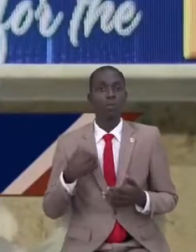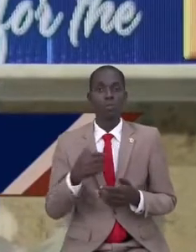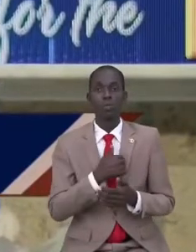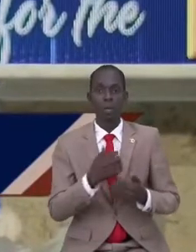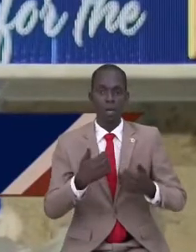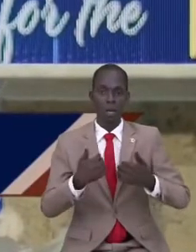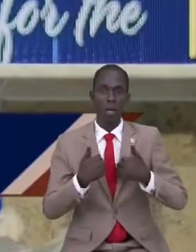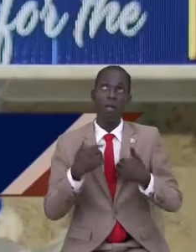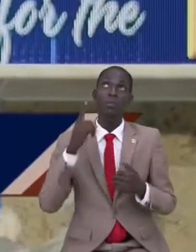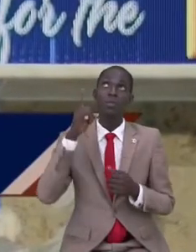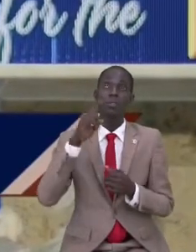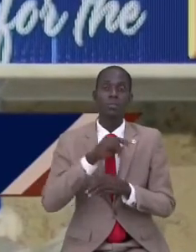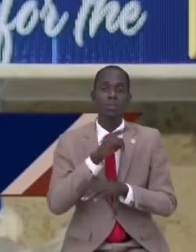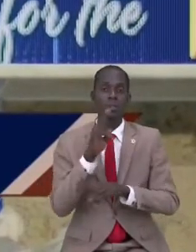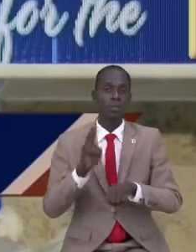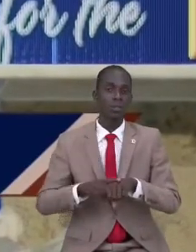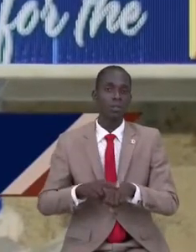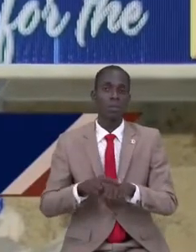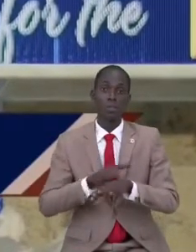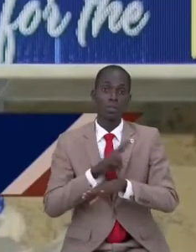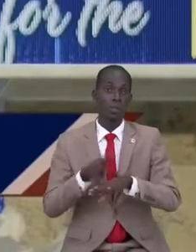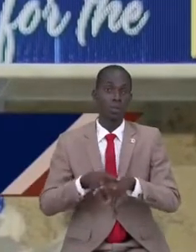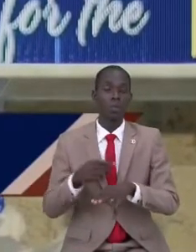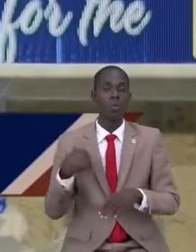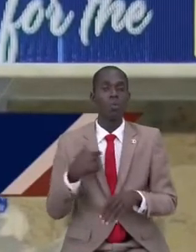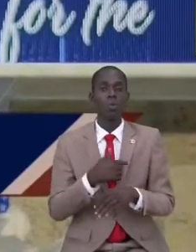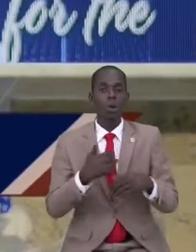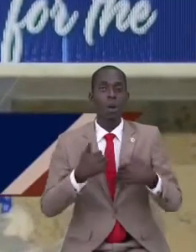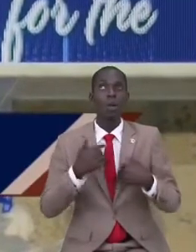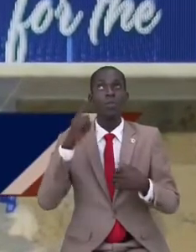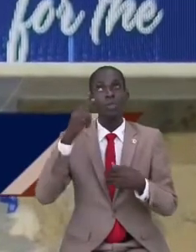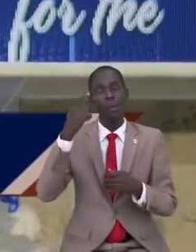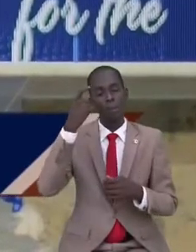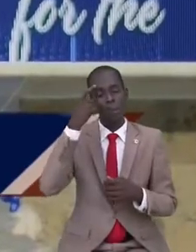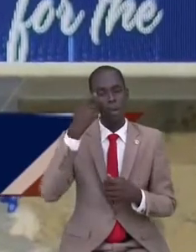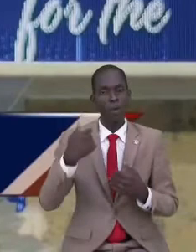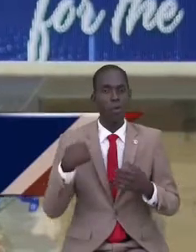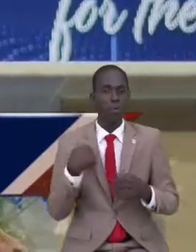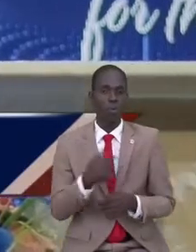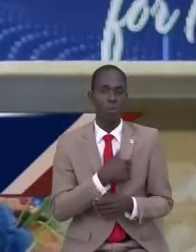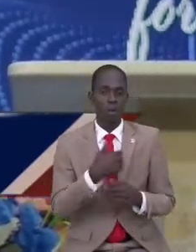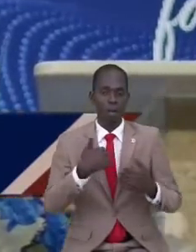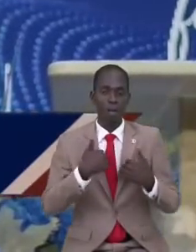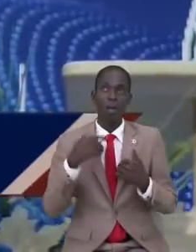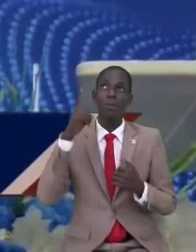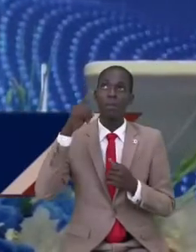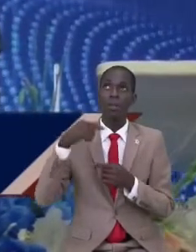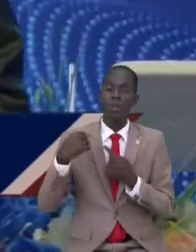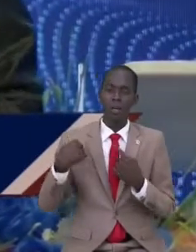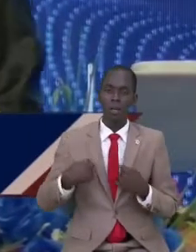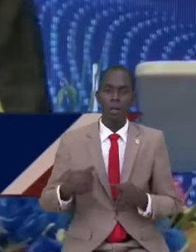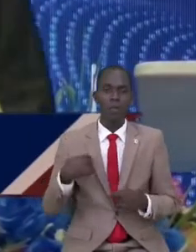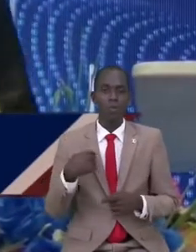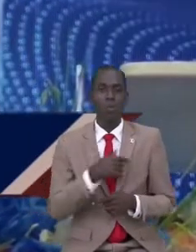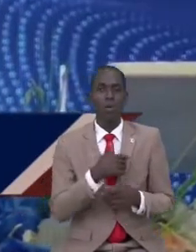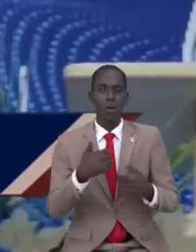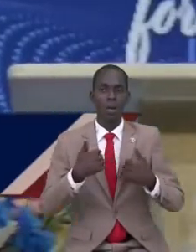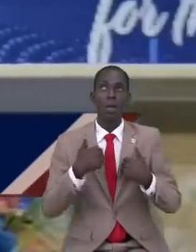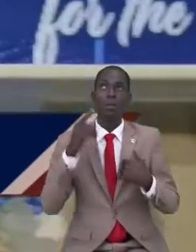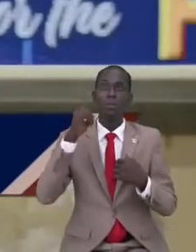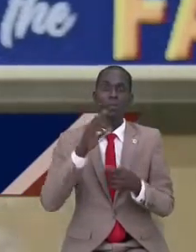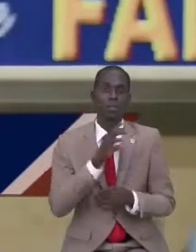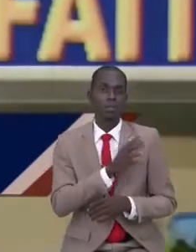We have his mind. We have his heart. We have his lifestyle. It